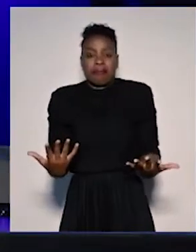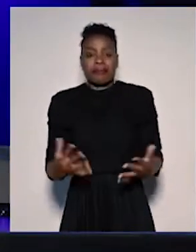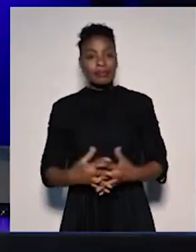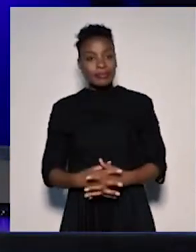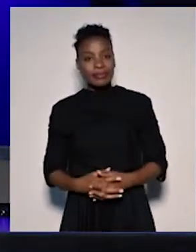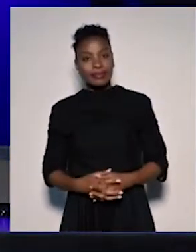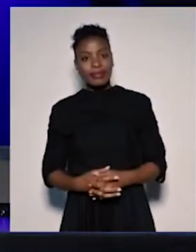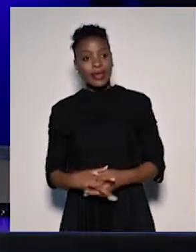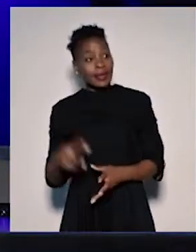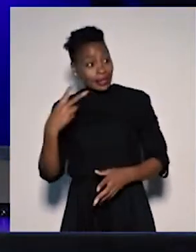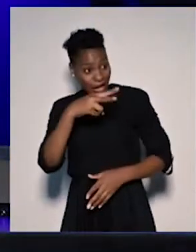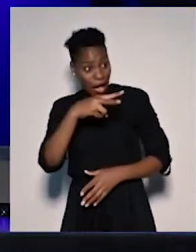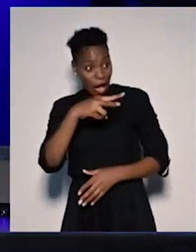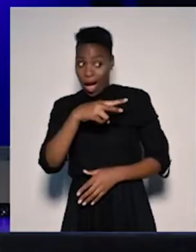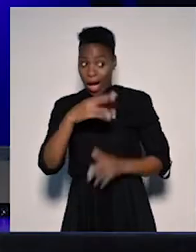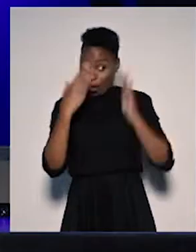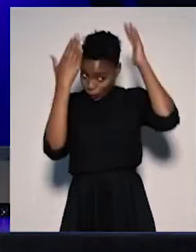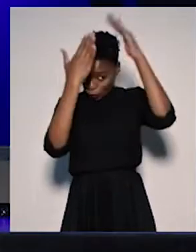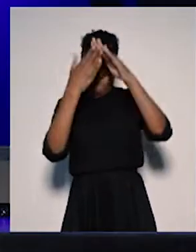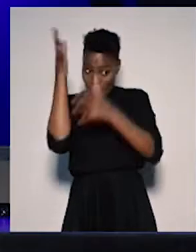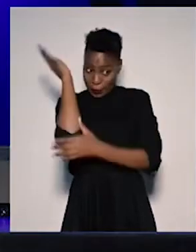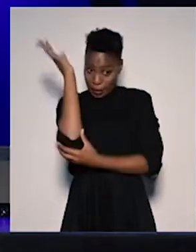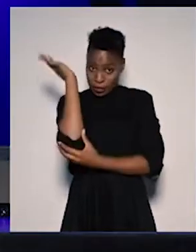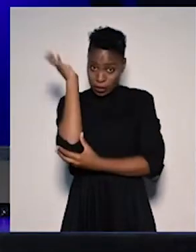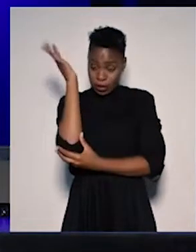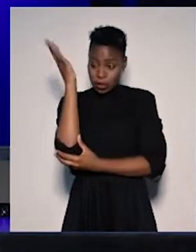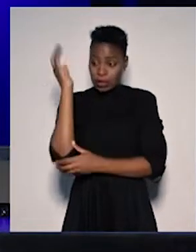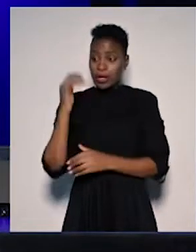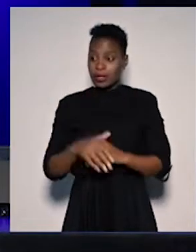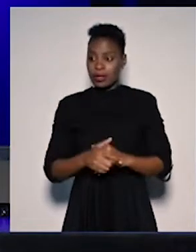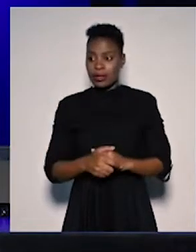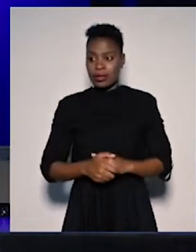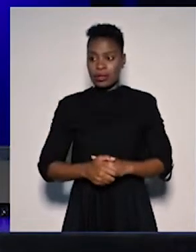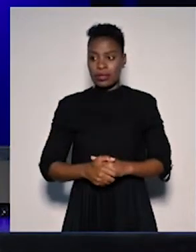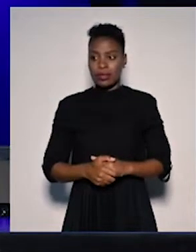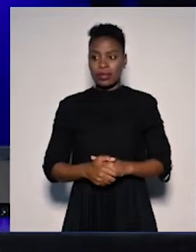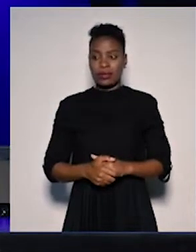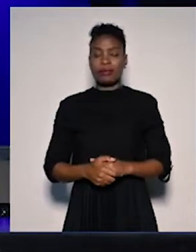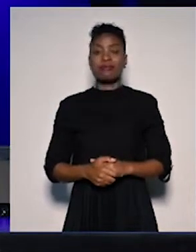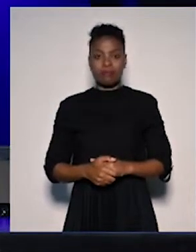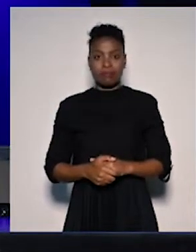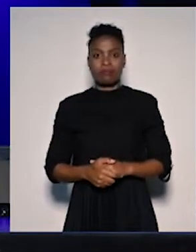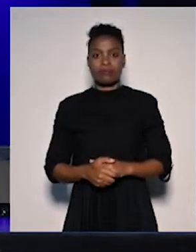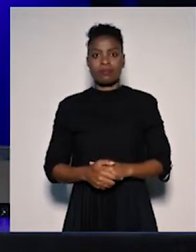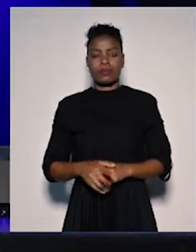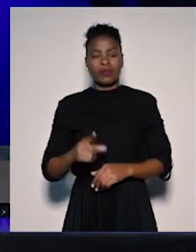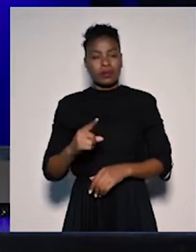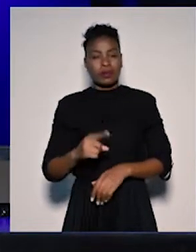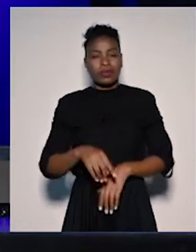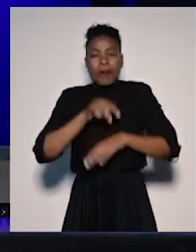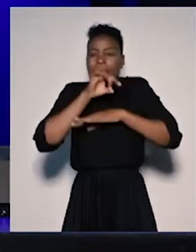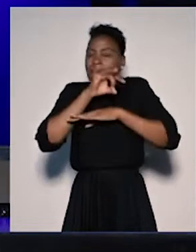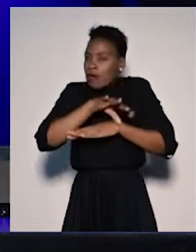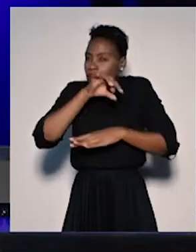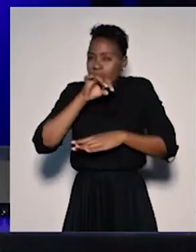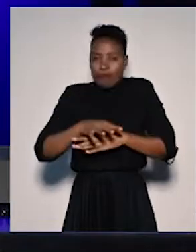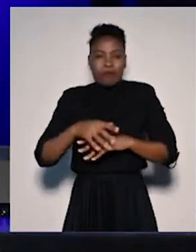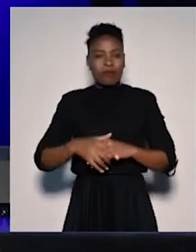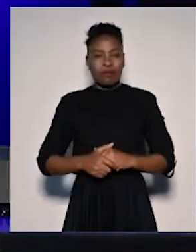Look at your neighbor, say, Awuyashumayela lo bishop. No more ngathi amen. Awuyashumayela lo bishop. Ibhlungu lento mara uyashumayela lo